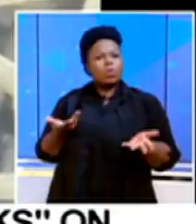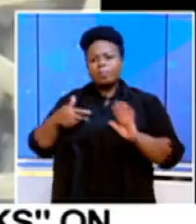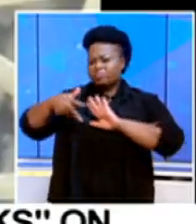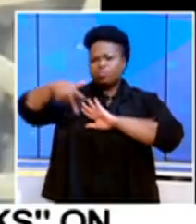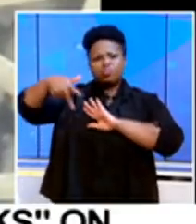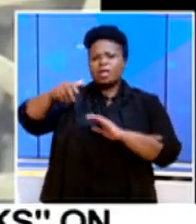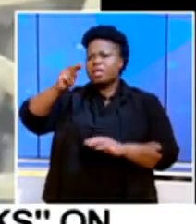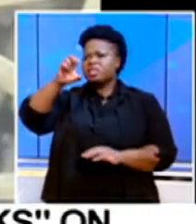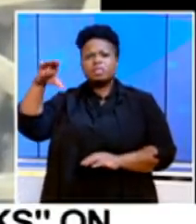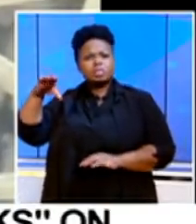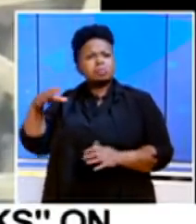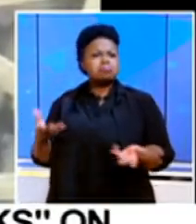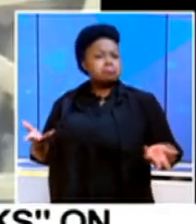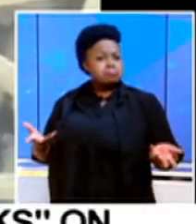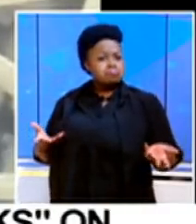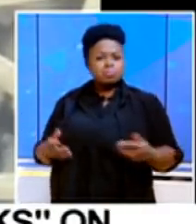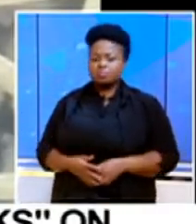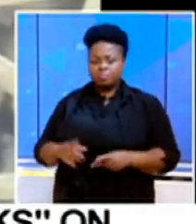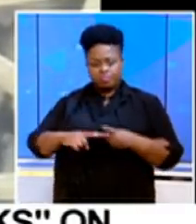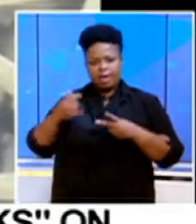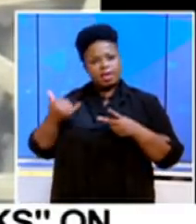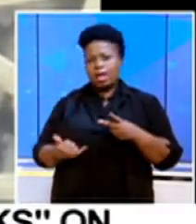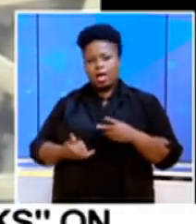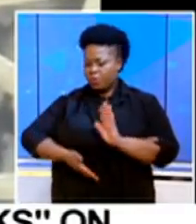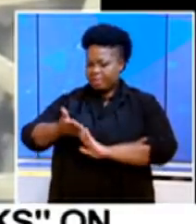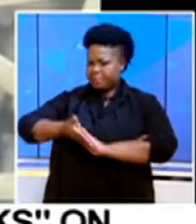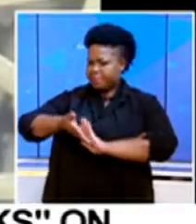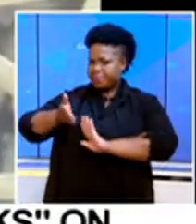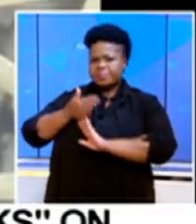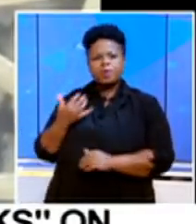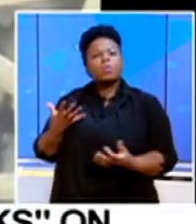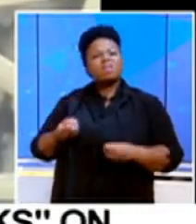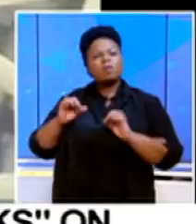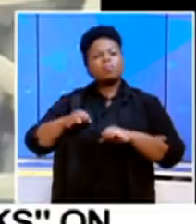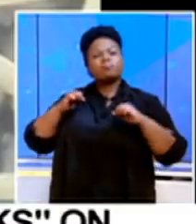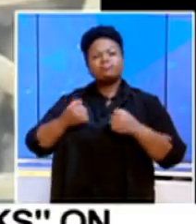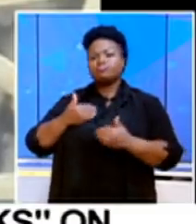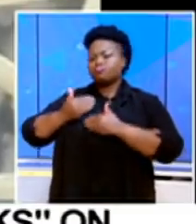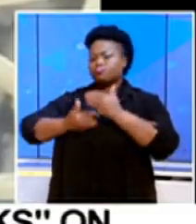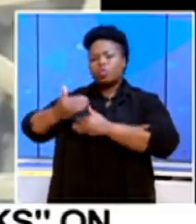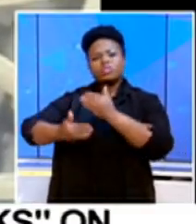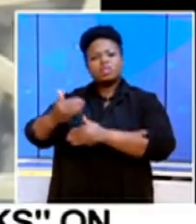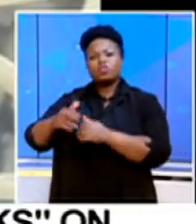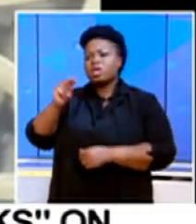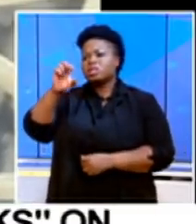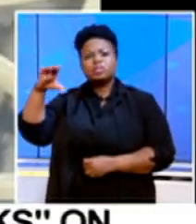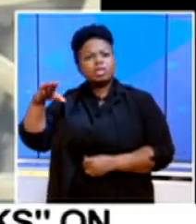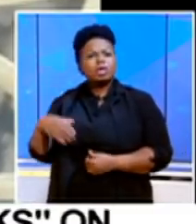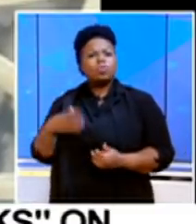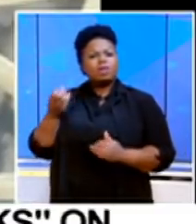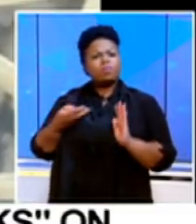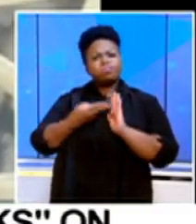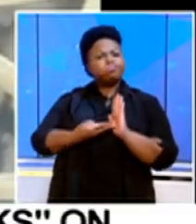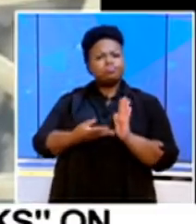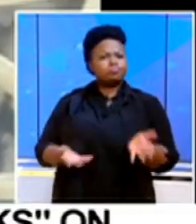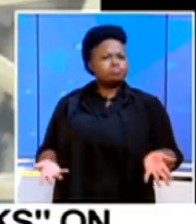endorsed by the National Executive Committee. We now have got a process agreed upon by members of the National Executive